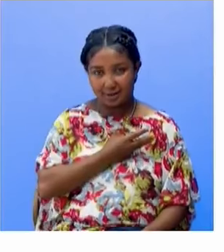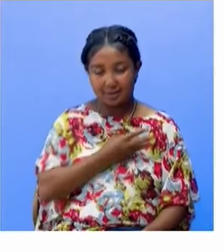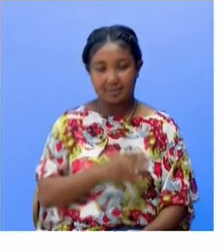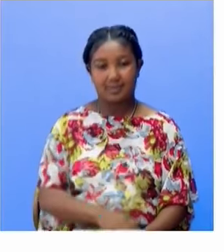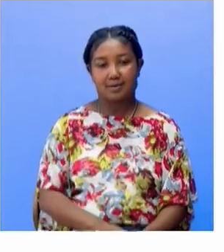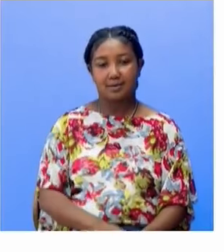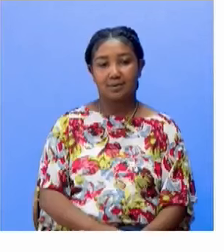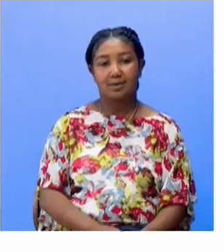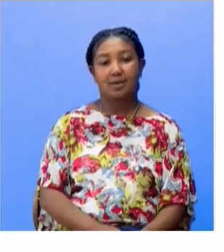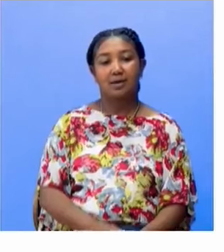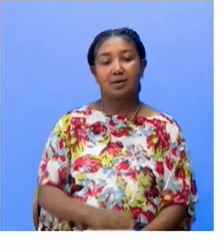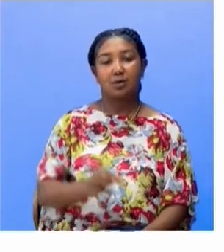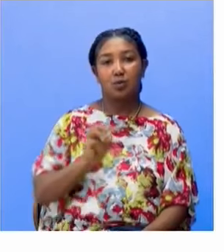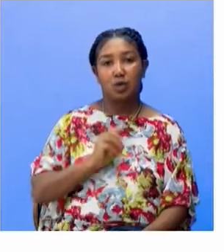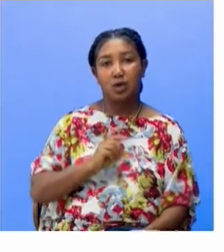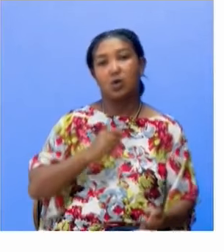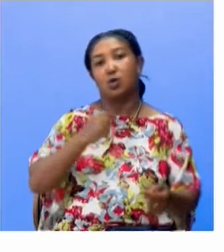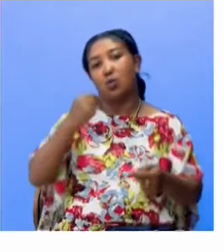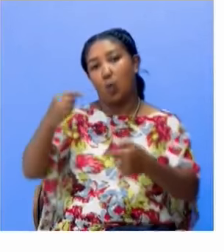went